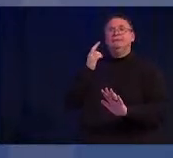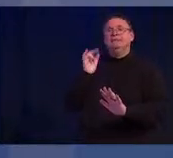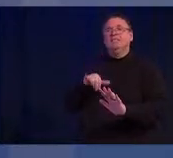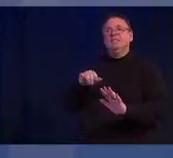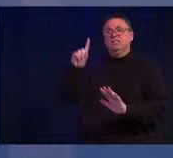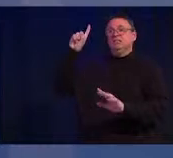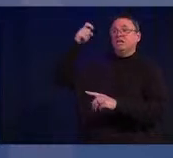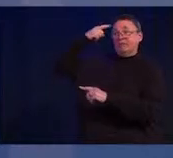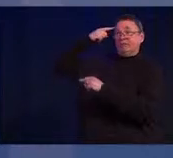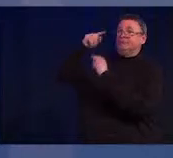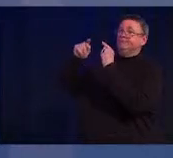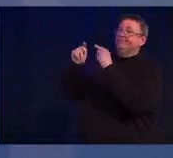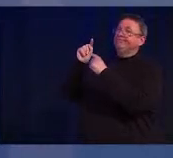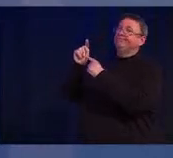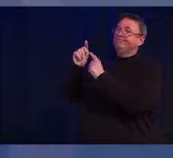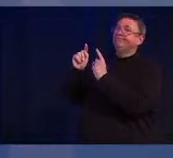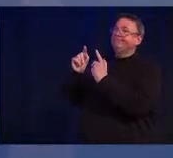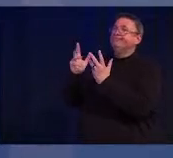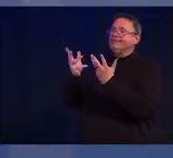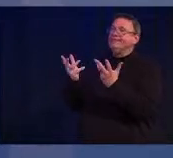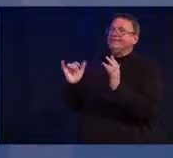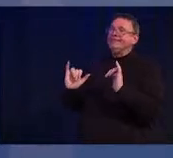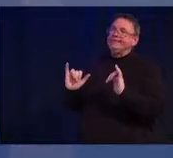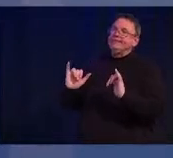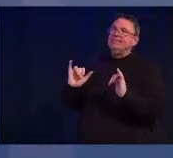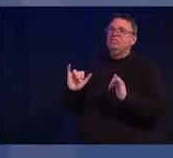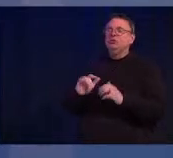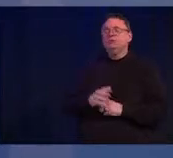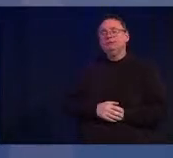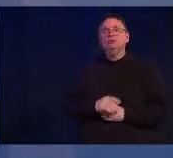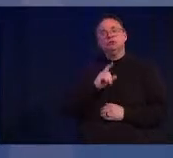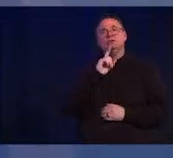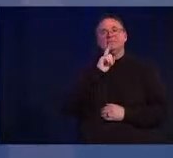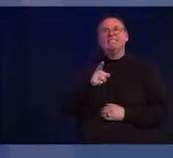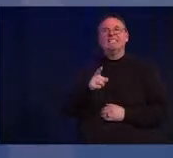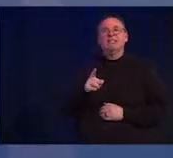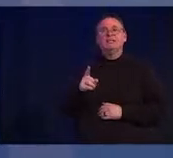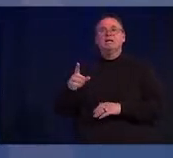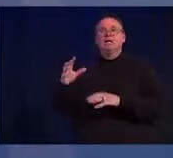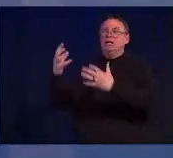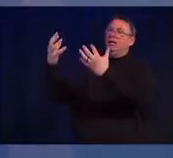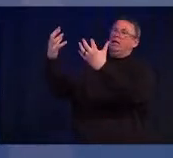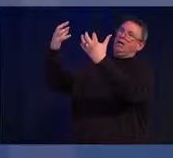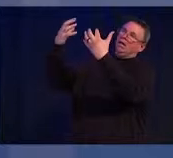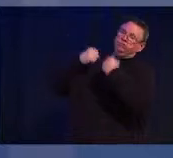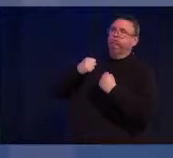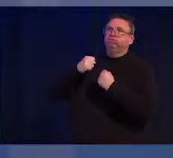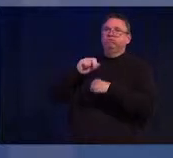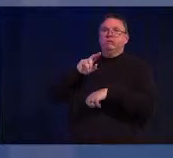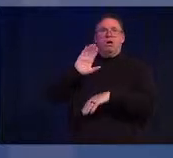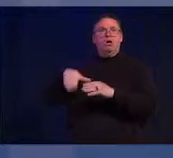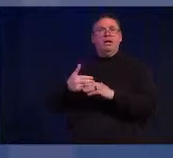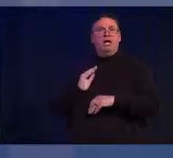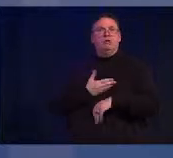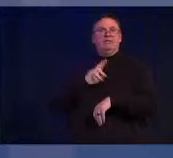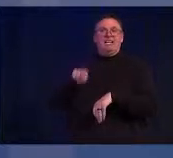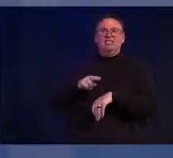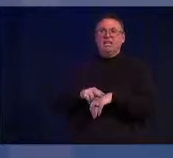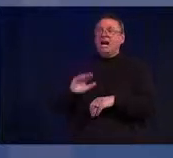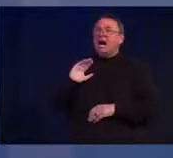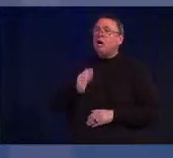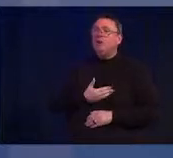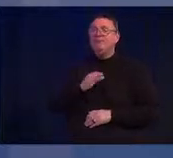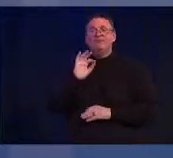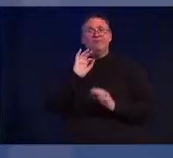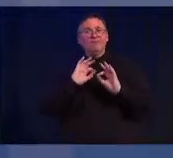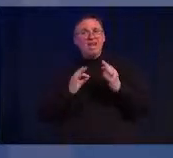government is attacking our natural resources, our family farmers,